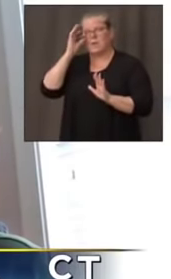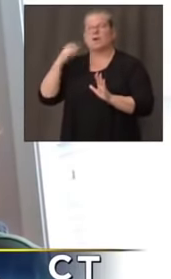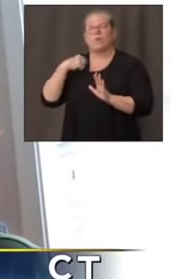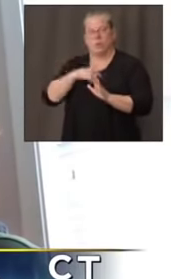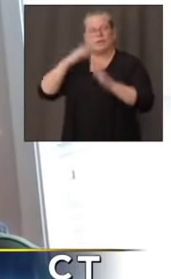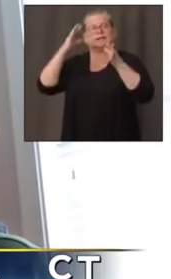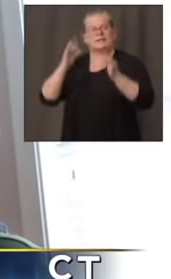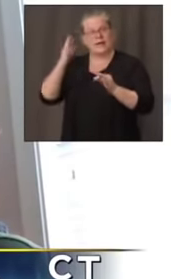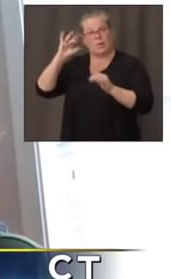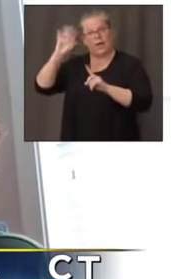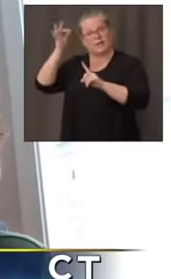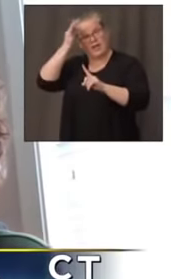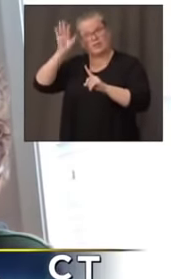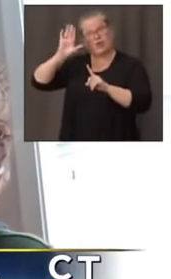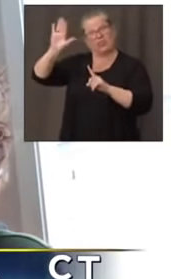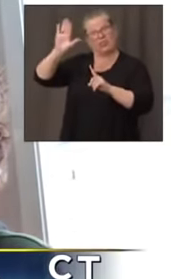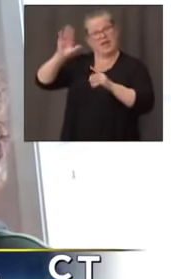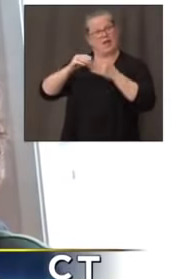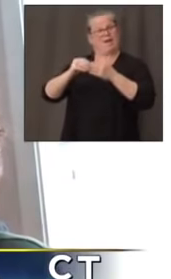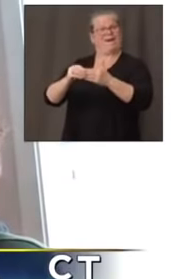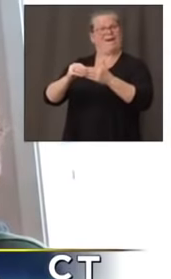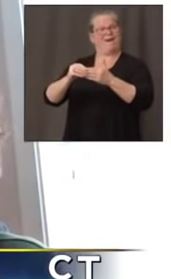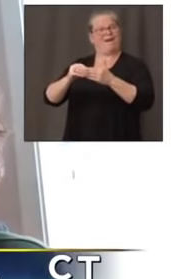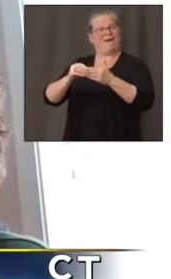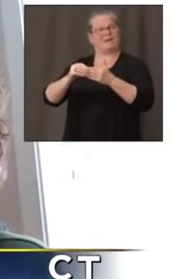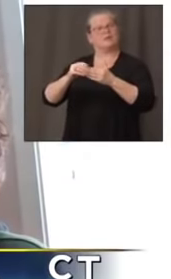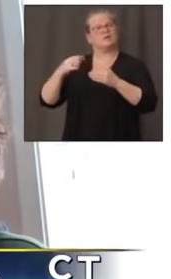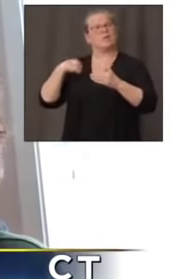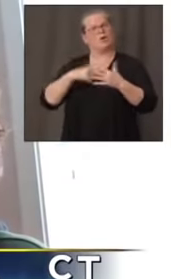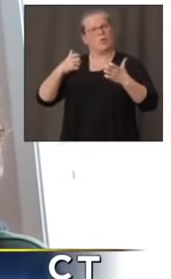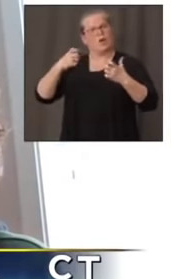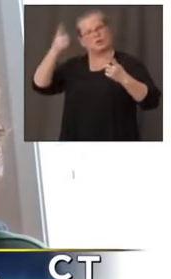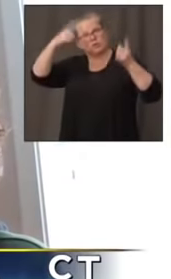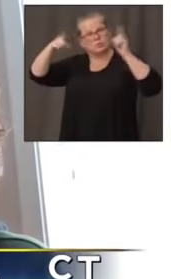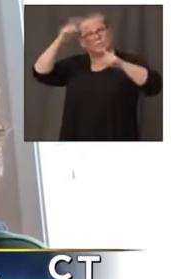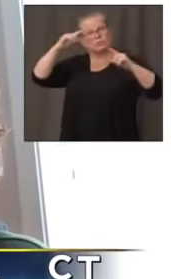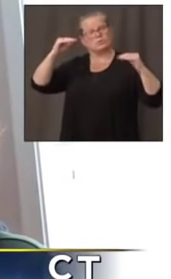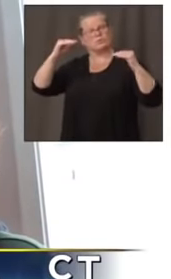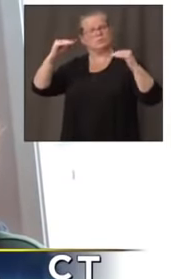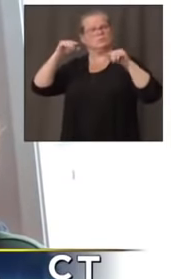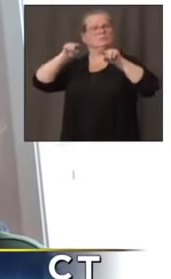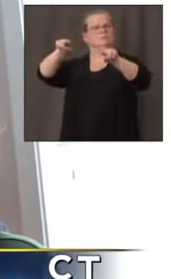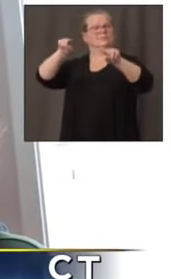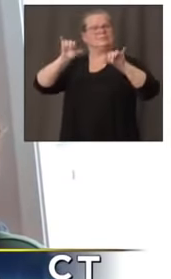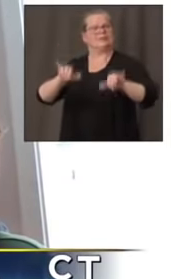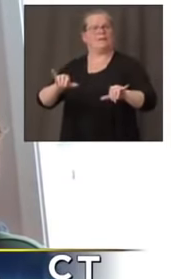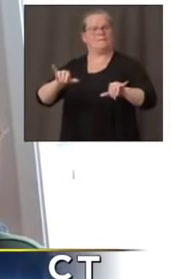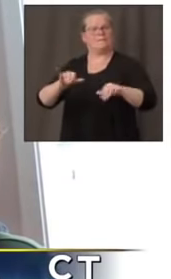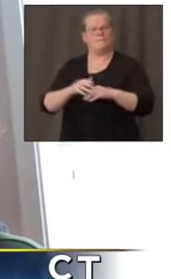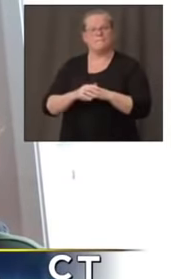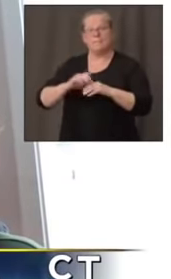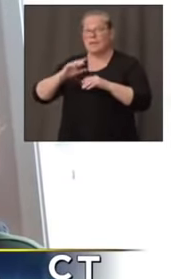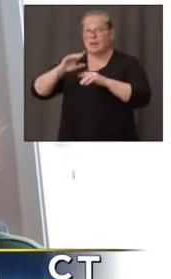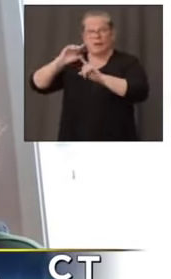federal guidance. And as I mentioned, the federal guidance also does say to consider